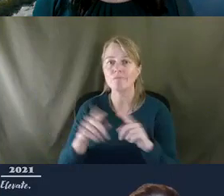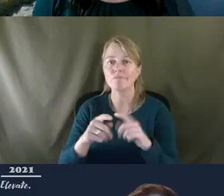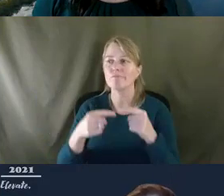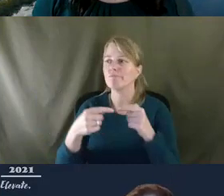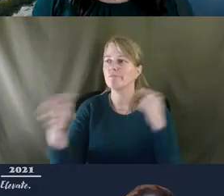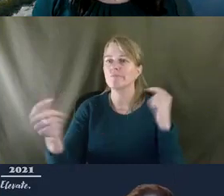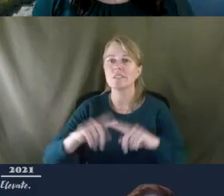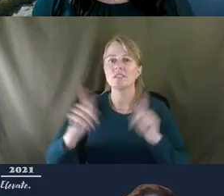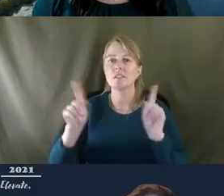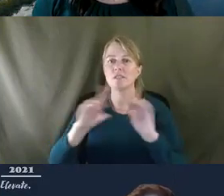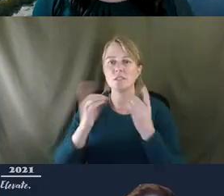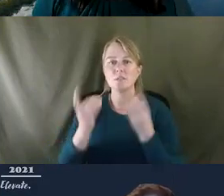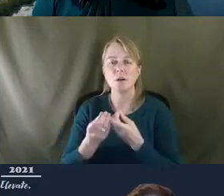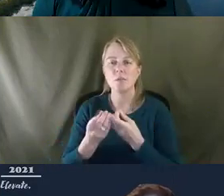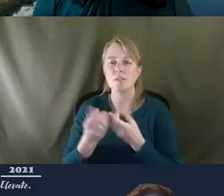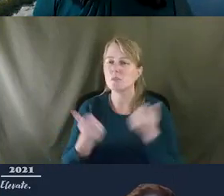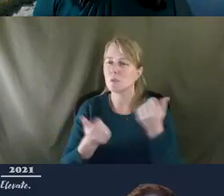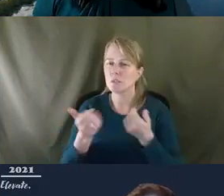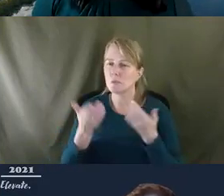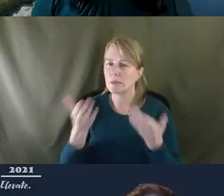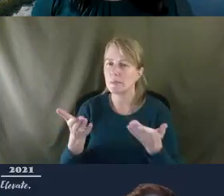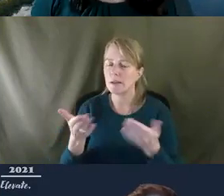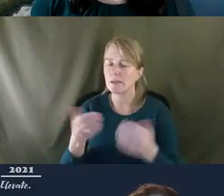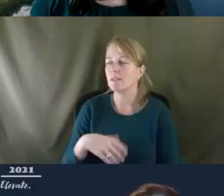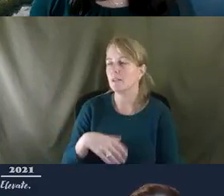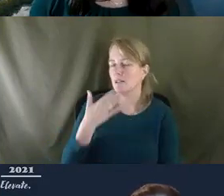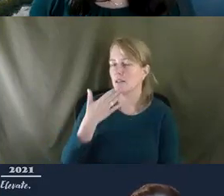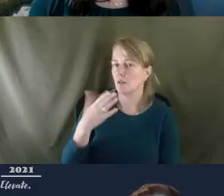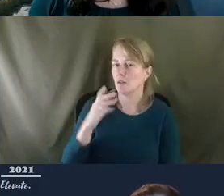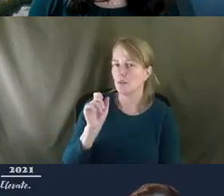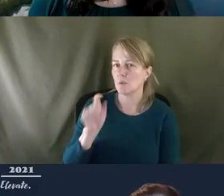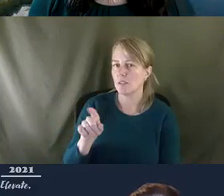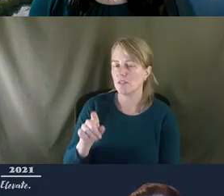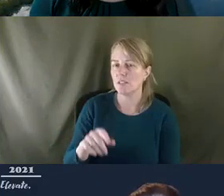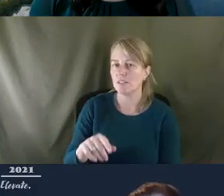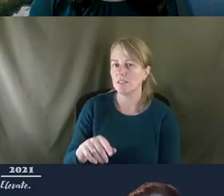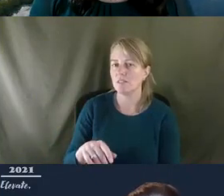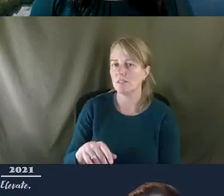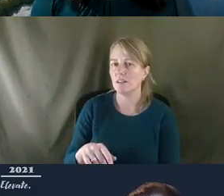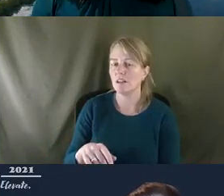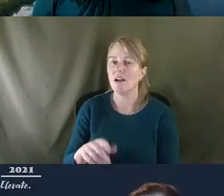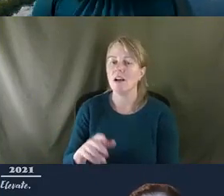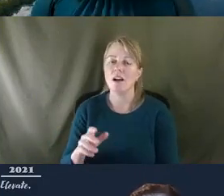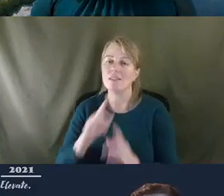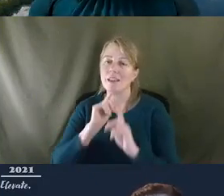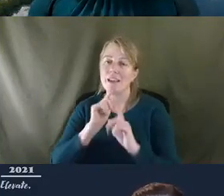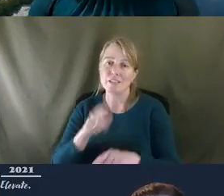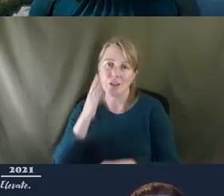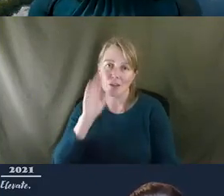Okay, that is a fantastic question. And I'm going to give that answer no one likes. It depends.